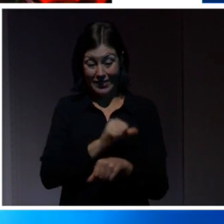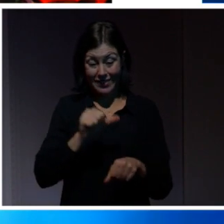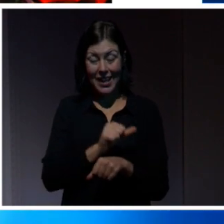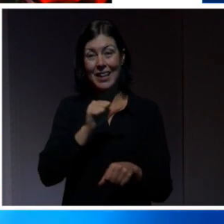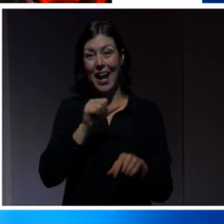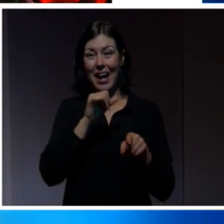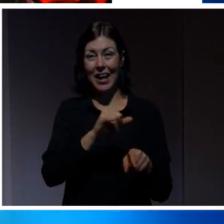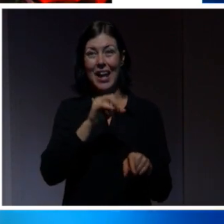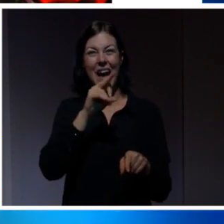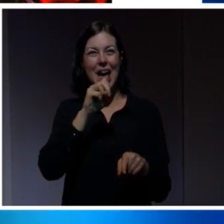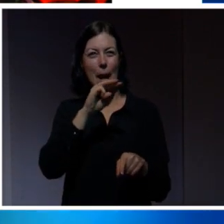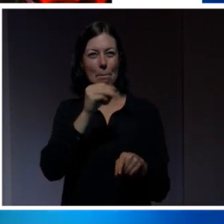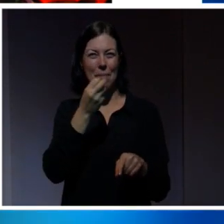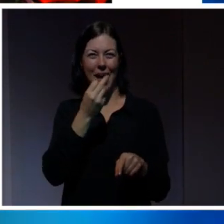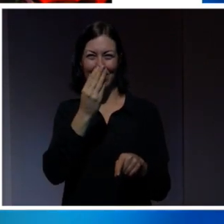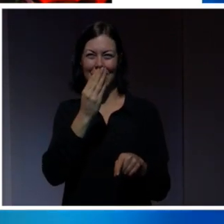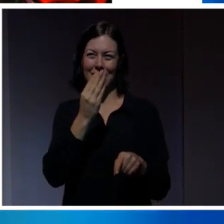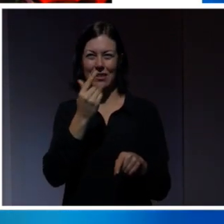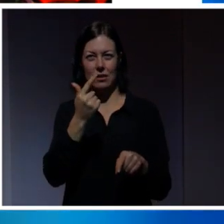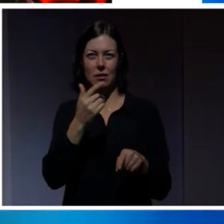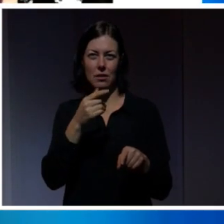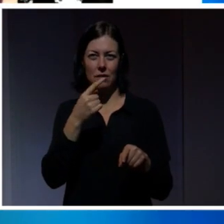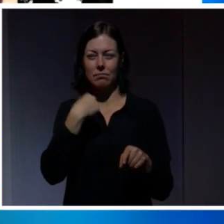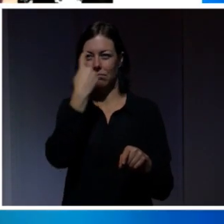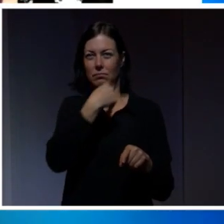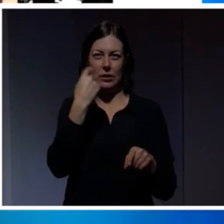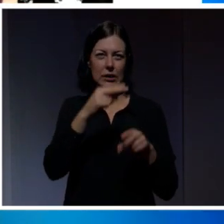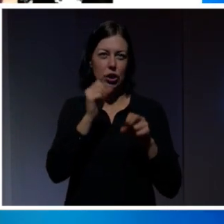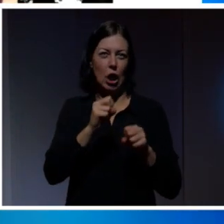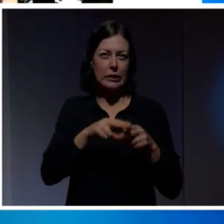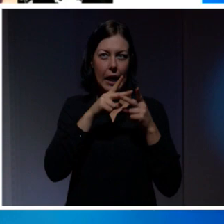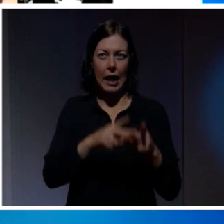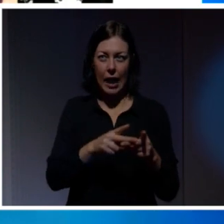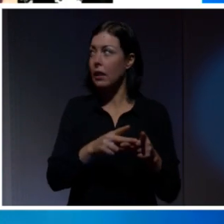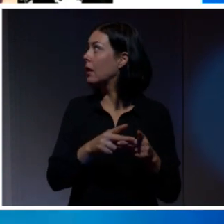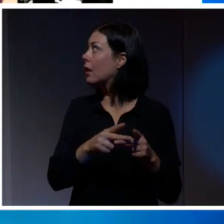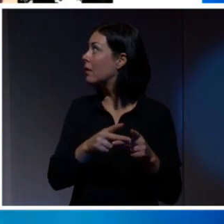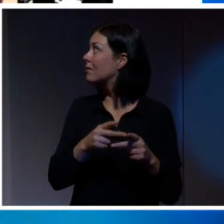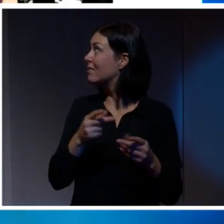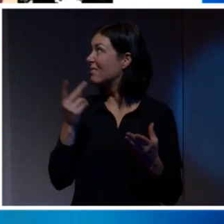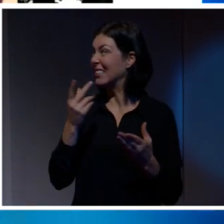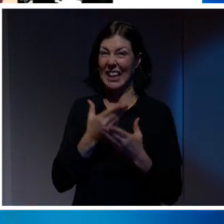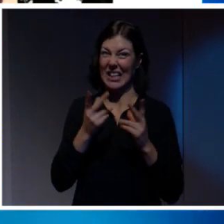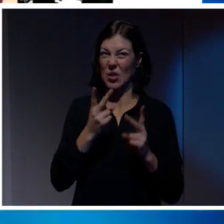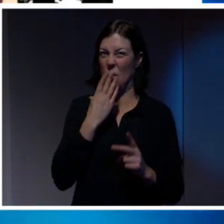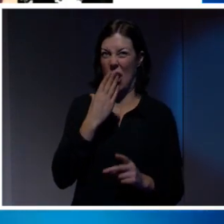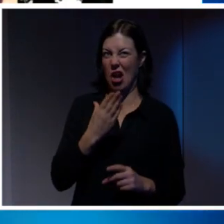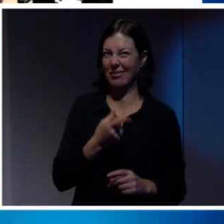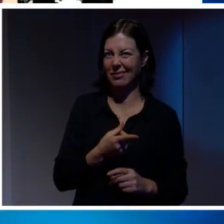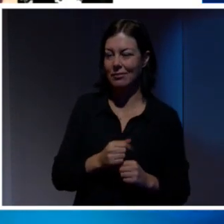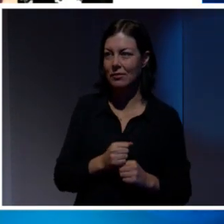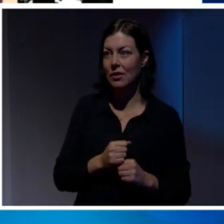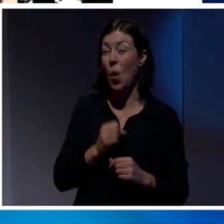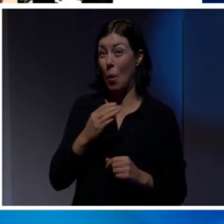Rembrandts and asked it to generate faces, it's not so good. And if you really want